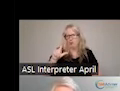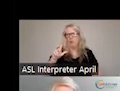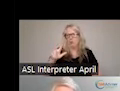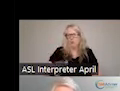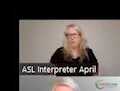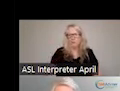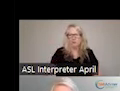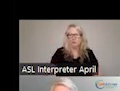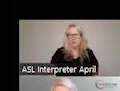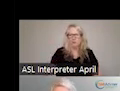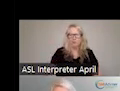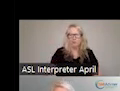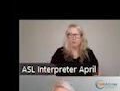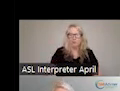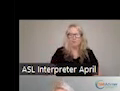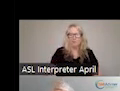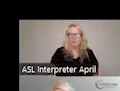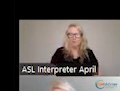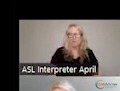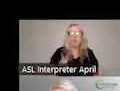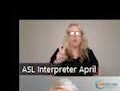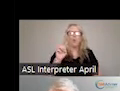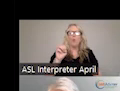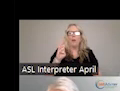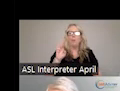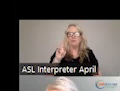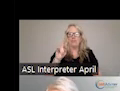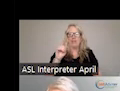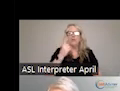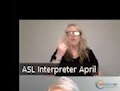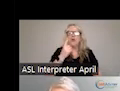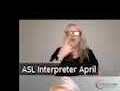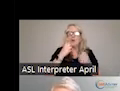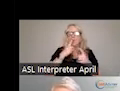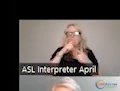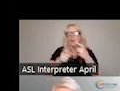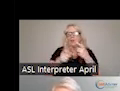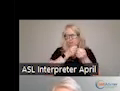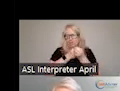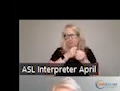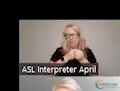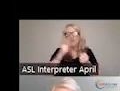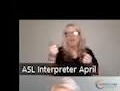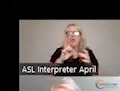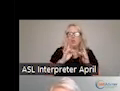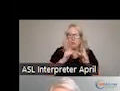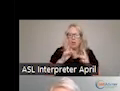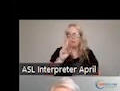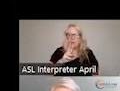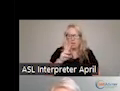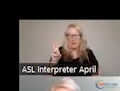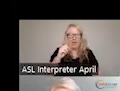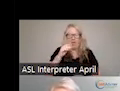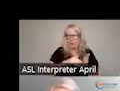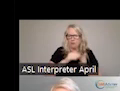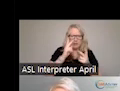All right. And, the website, I always like to put in a plug for the website because I use it often. You can see who's